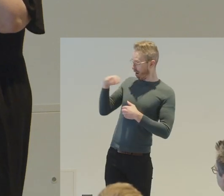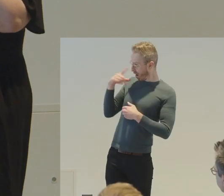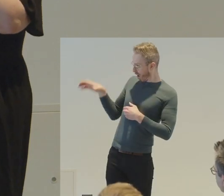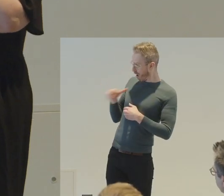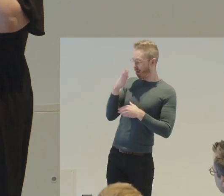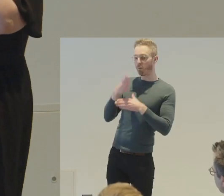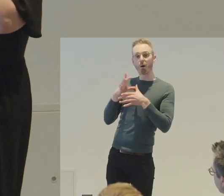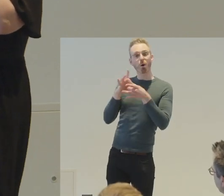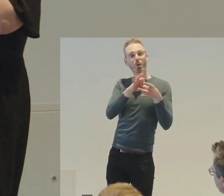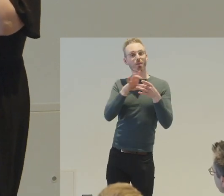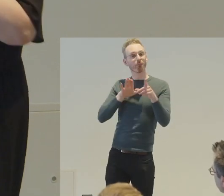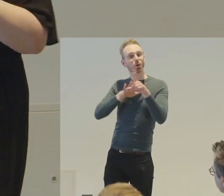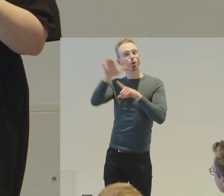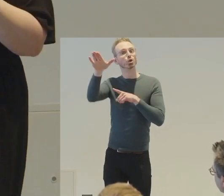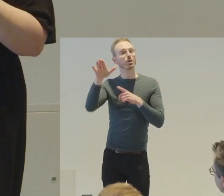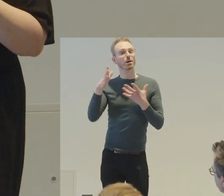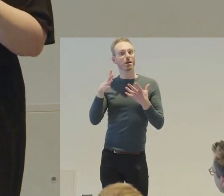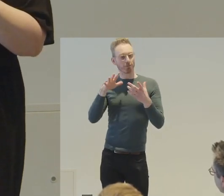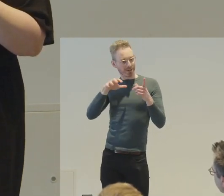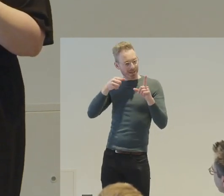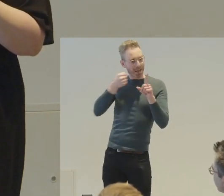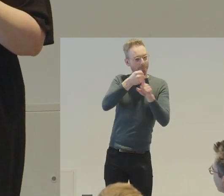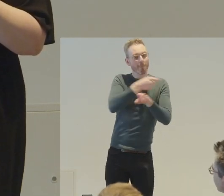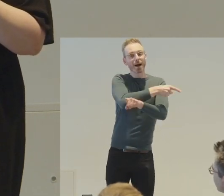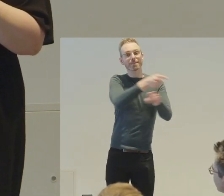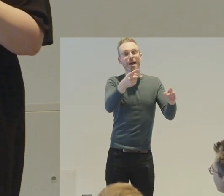room. Yeah.